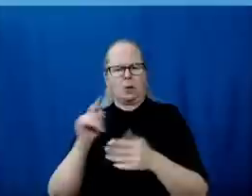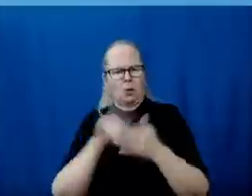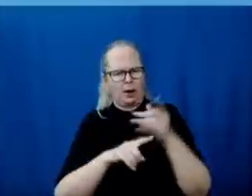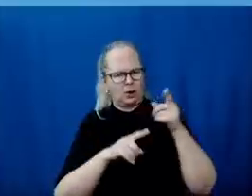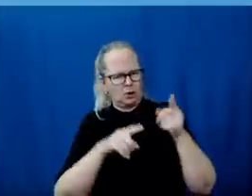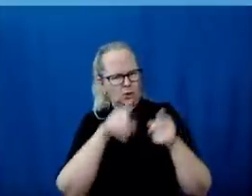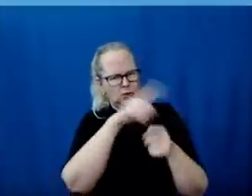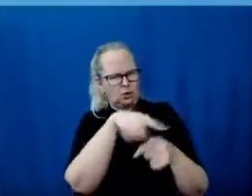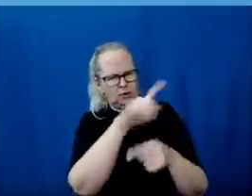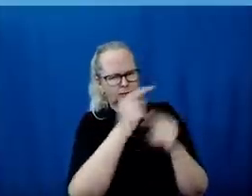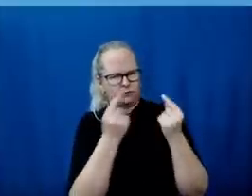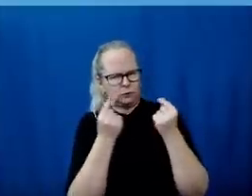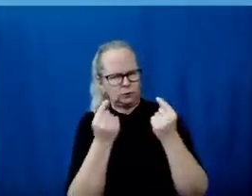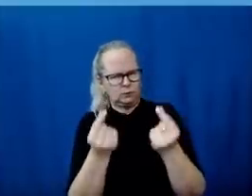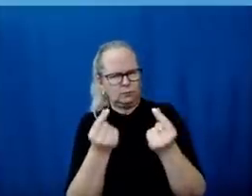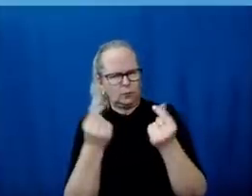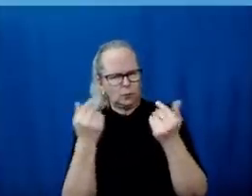on